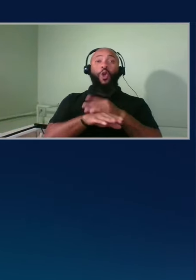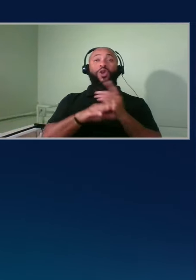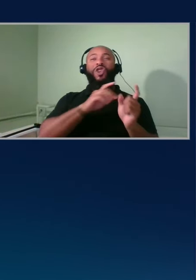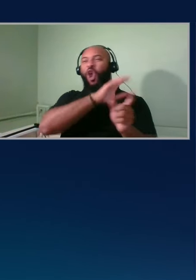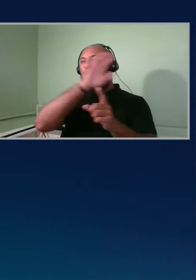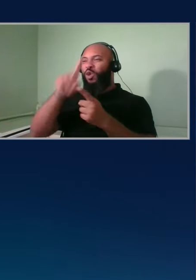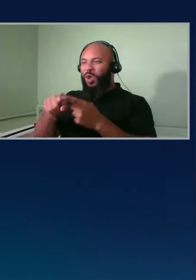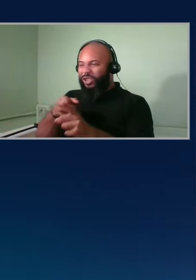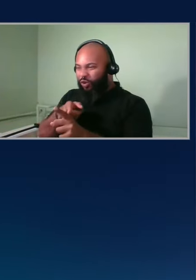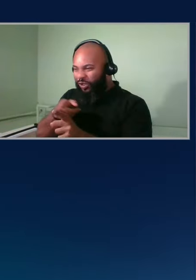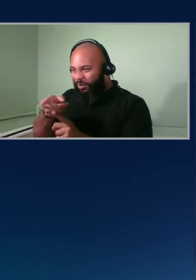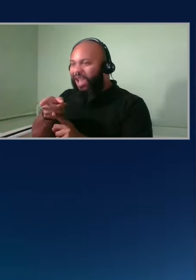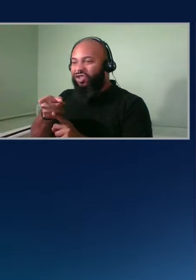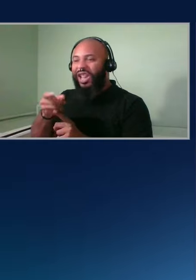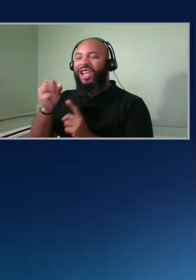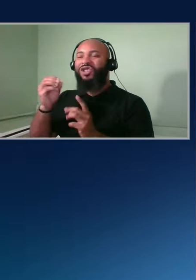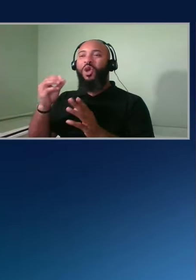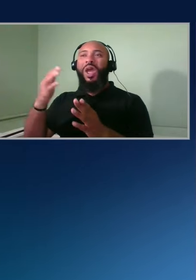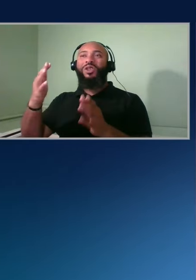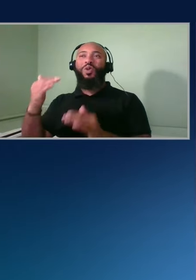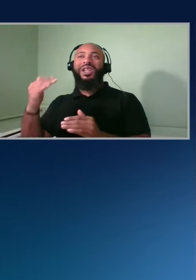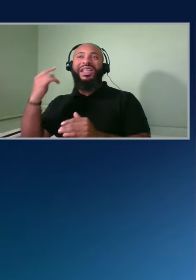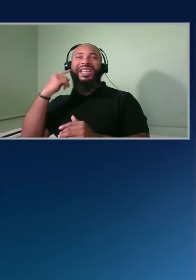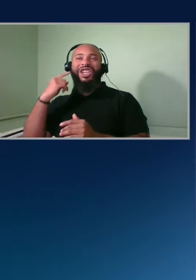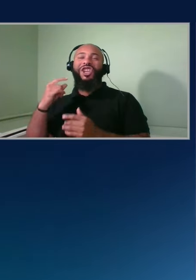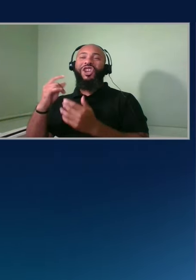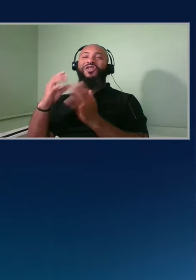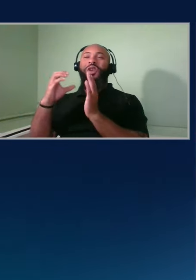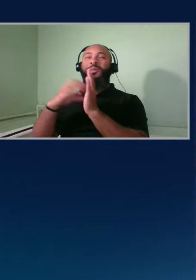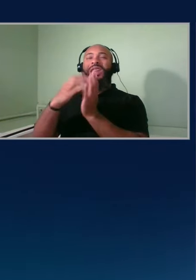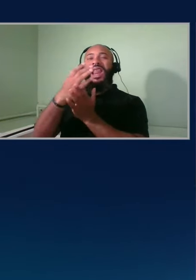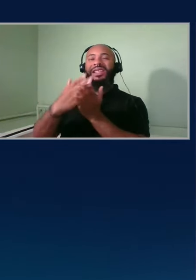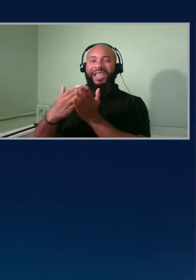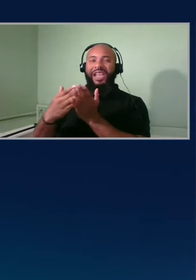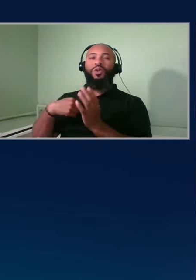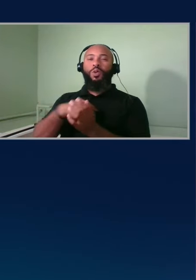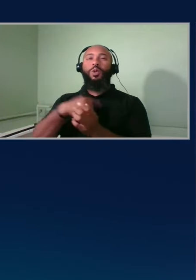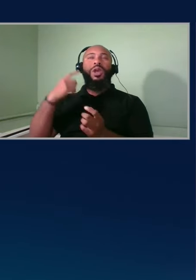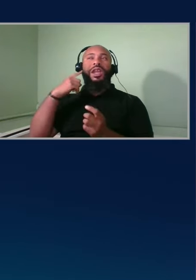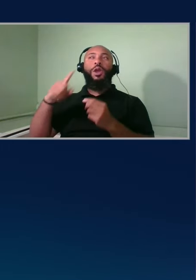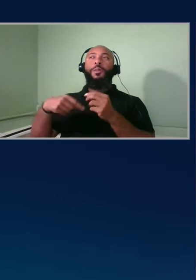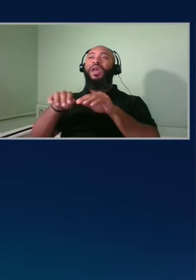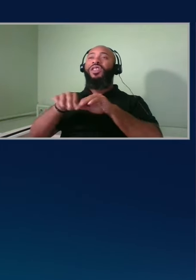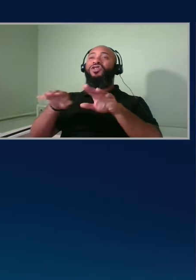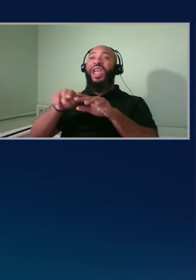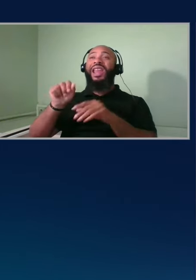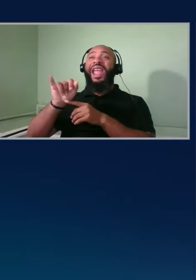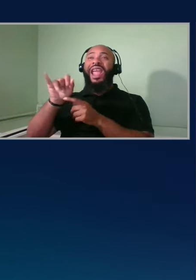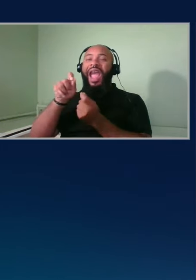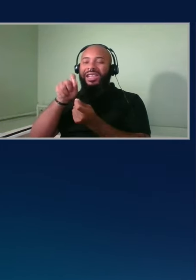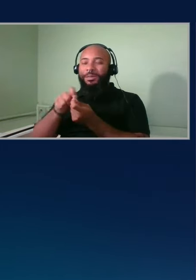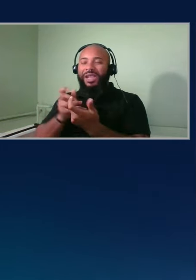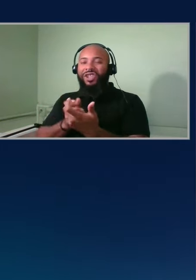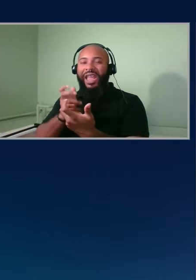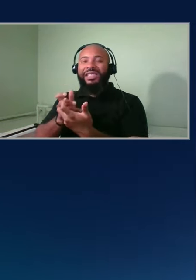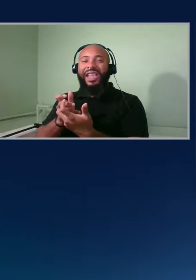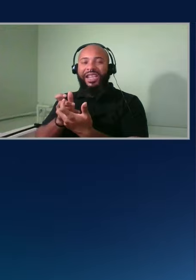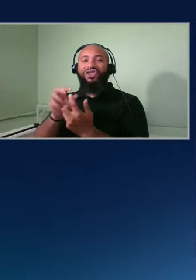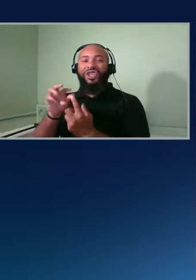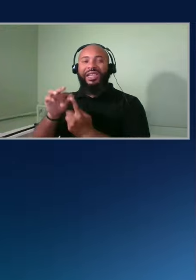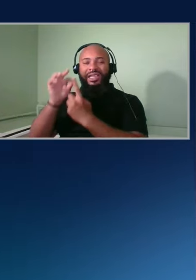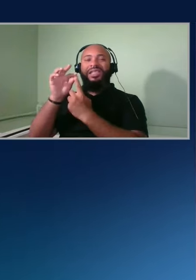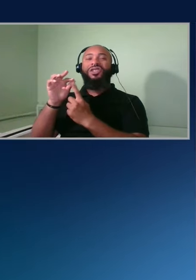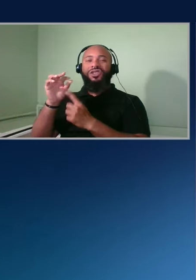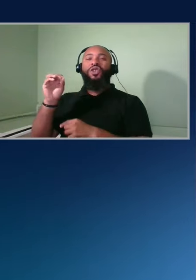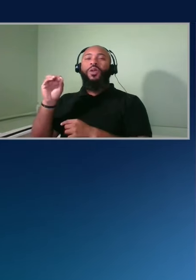And so as we'll hear next, from our next segment, we're going to talk about the Gen AI specialization. So that's one of the areas where, we're